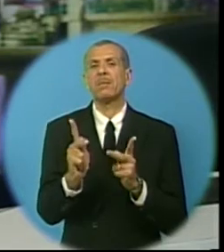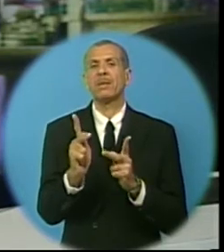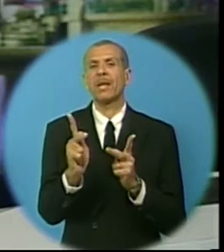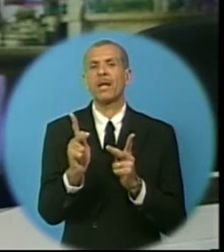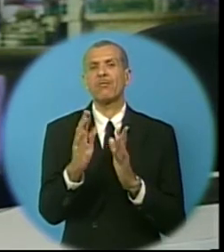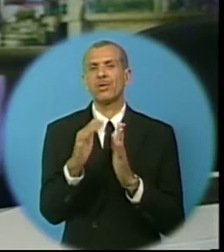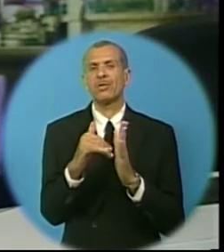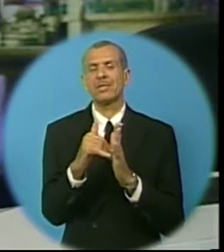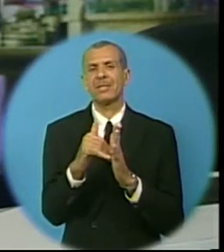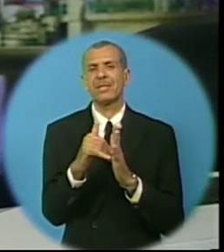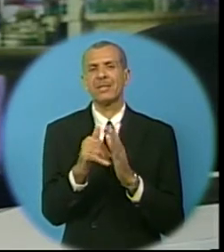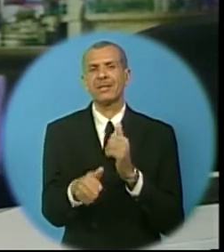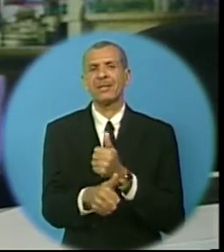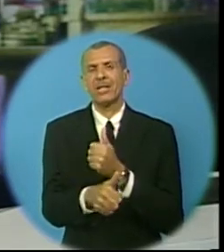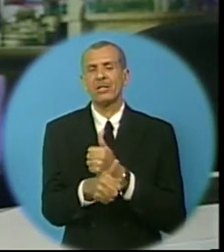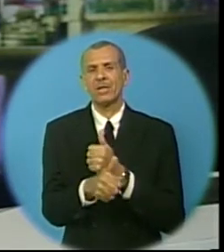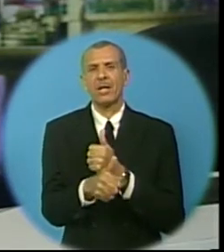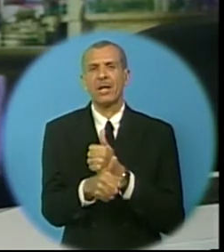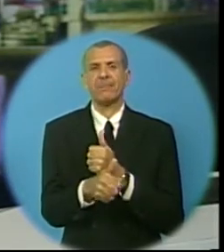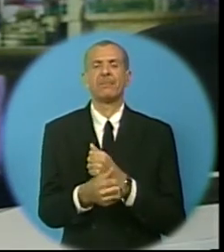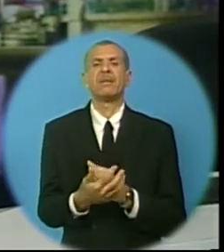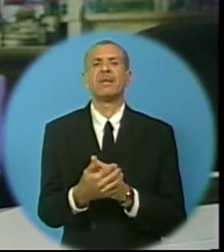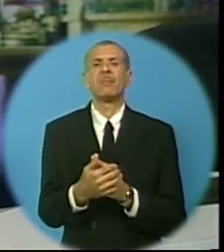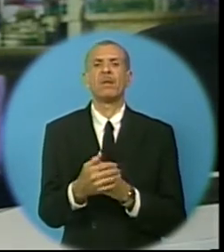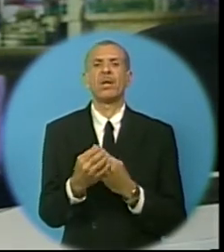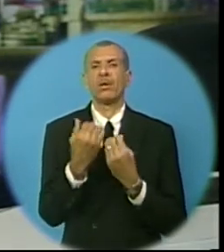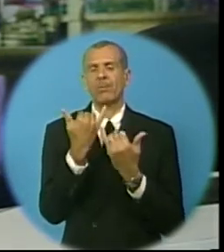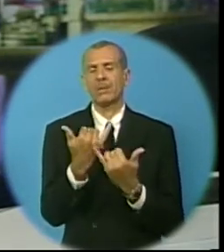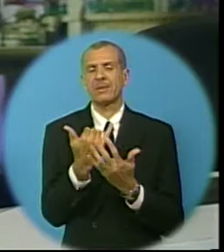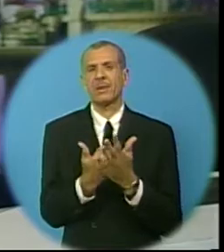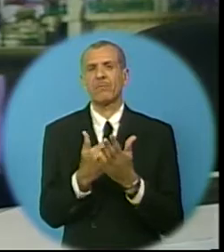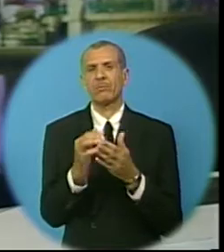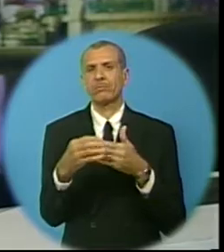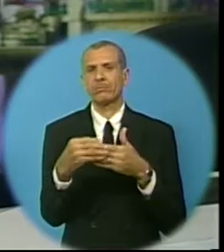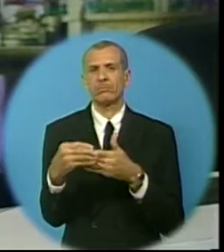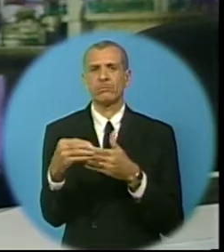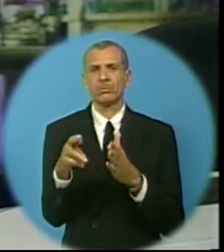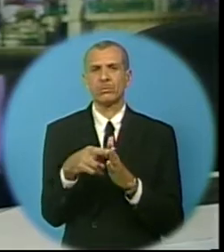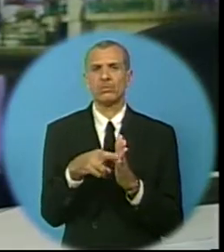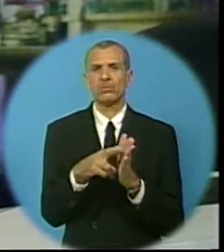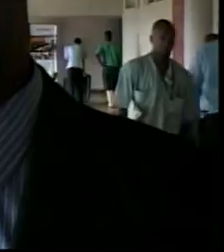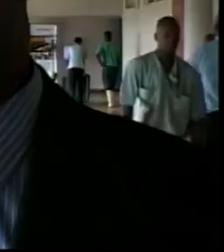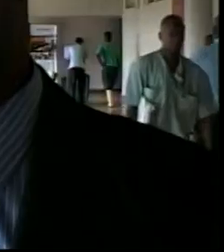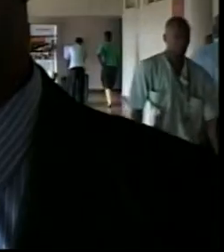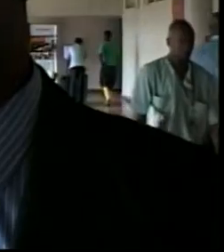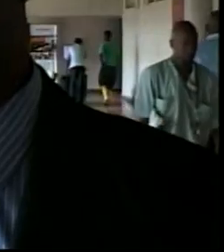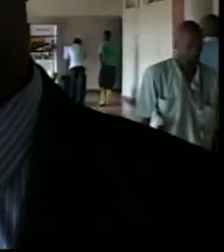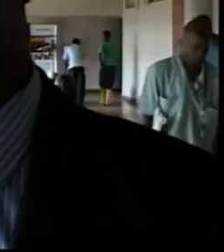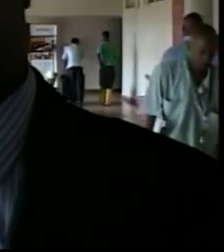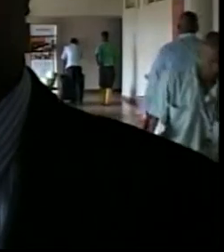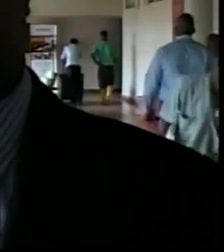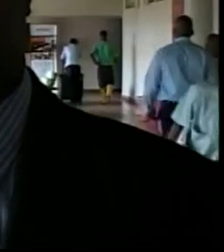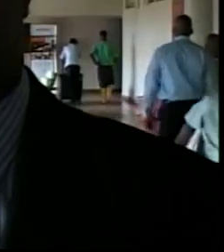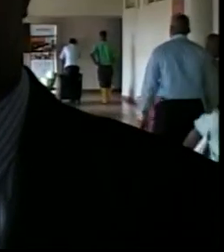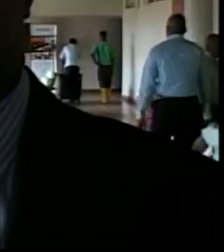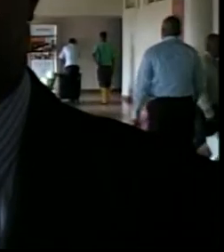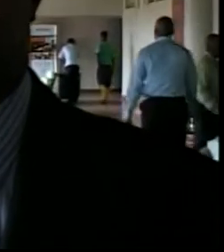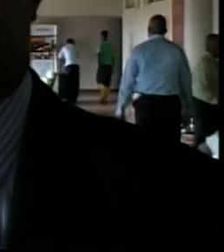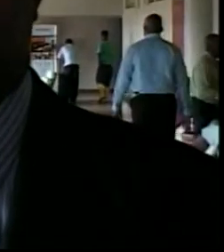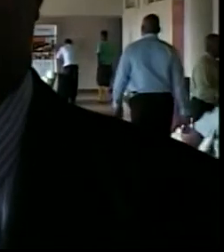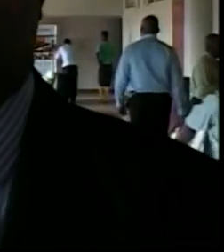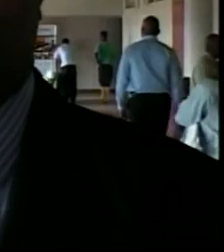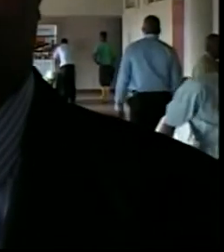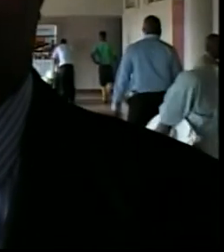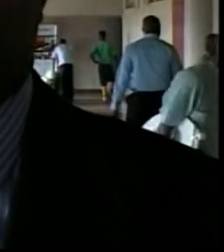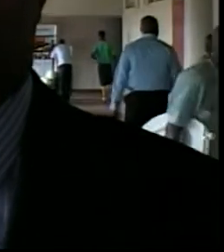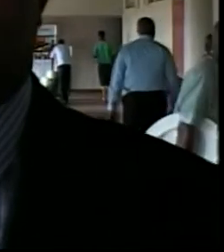reduce their risk of becoming victims by following some simple guidelines. Don't go in an internet cafe and sign on to anything.